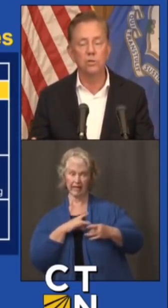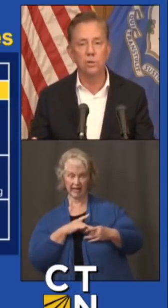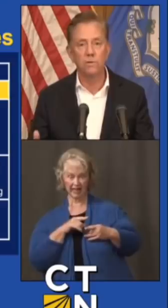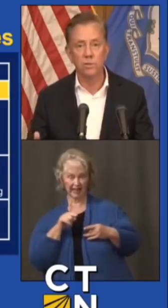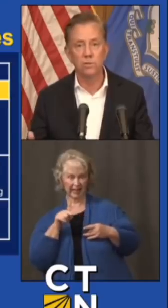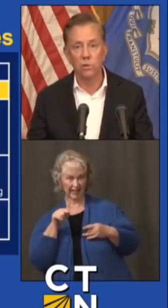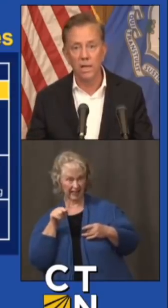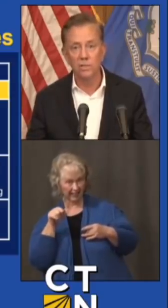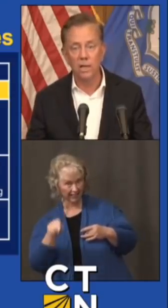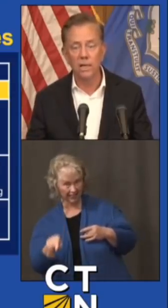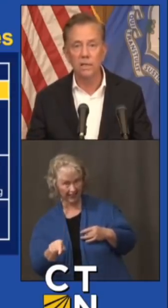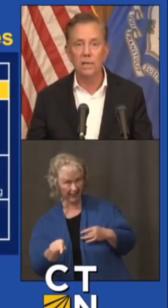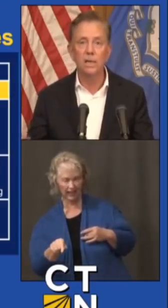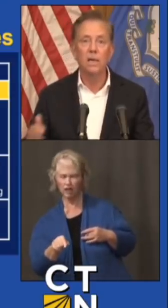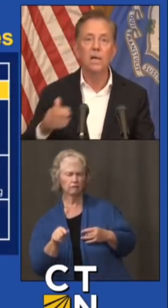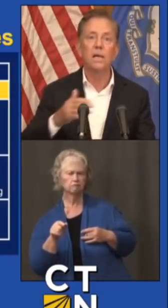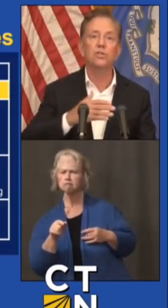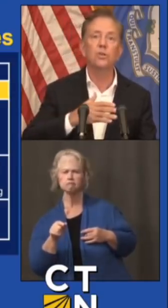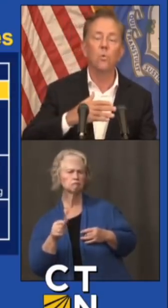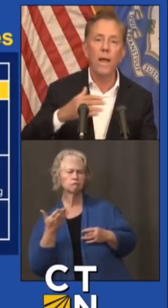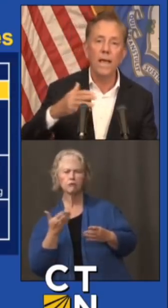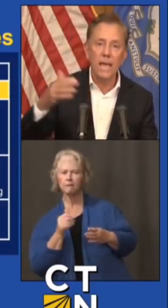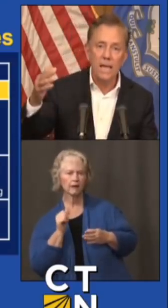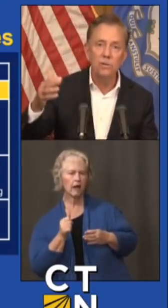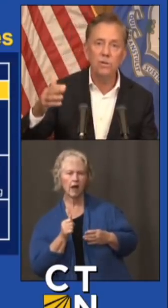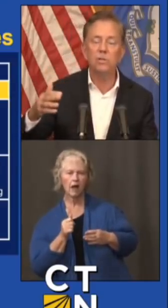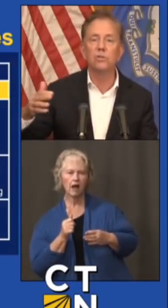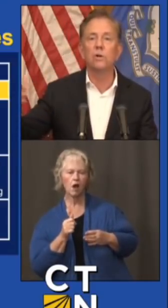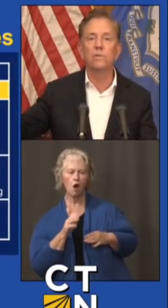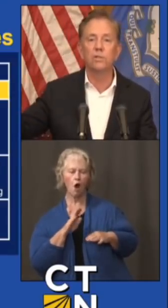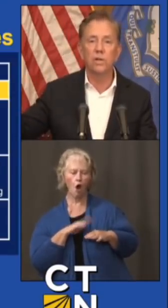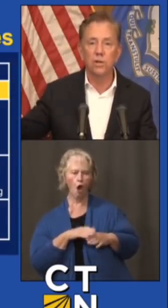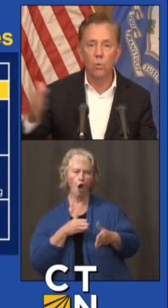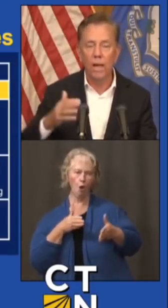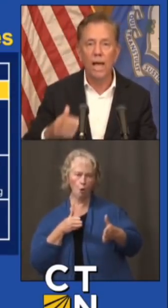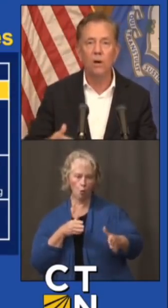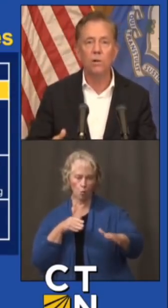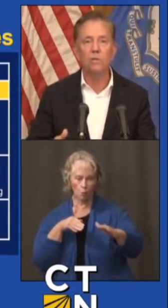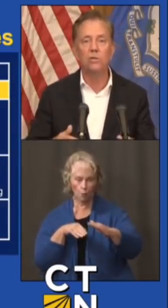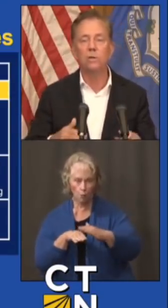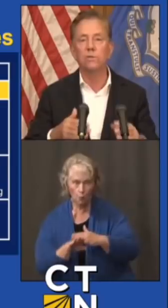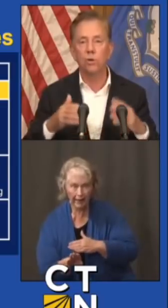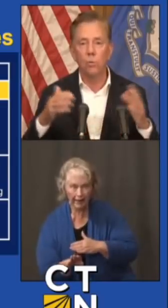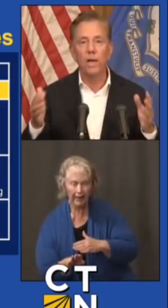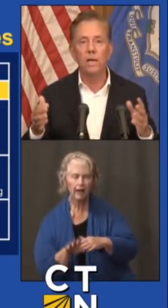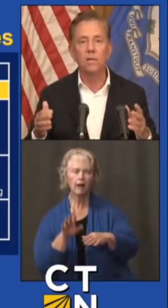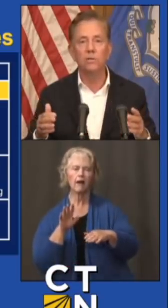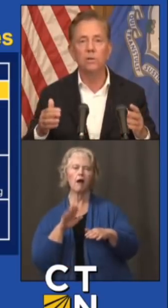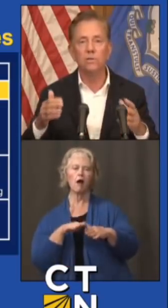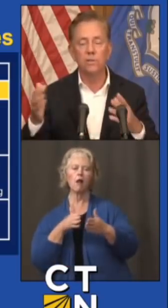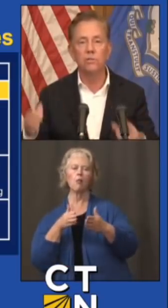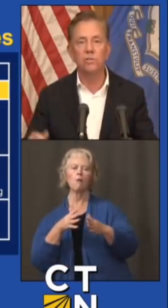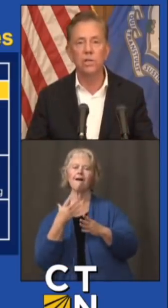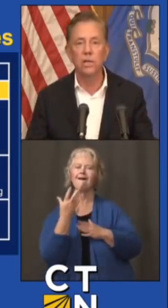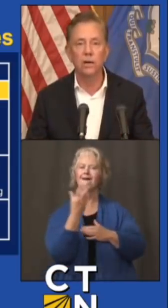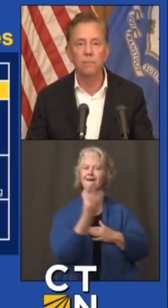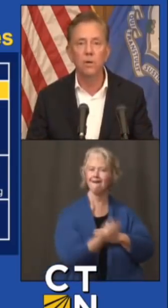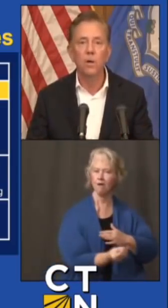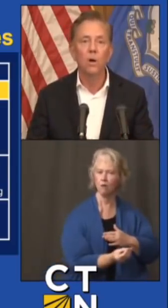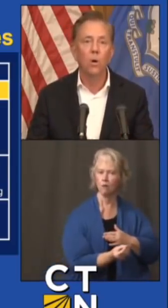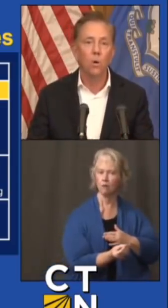church services, or less likely. It's your way into the service and your way out of the service. Your way into the service, you